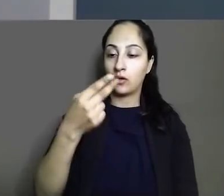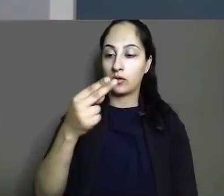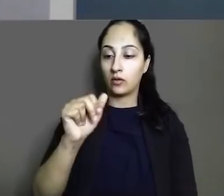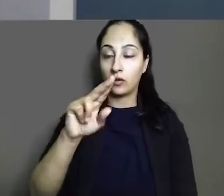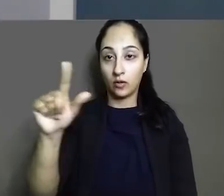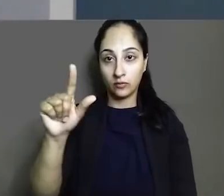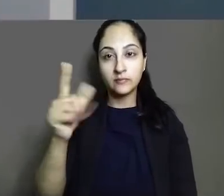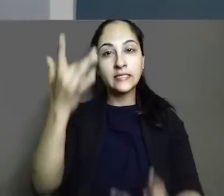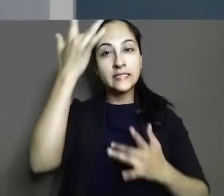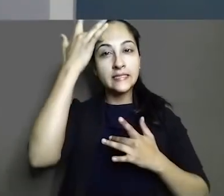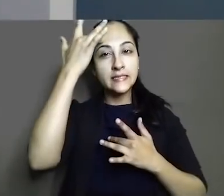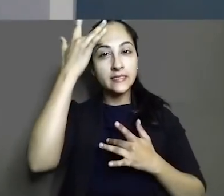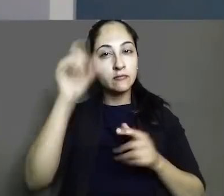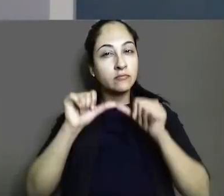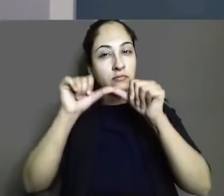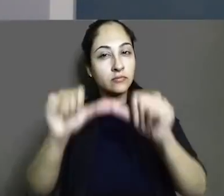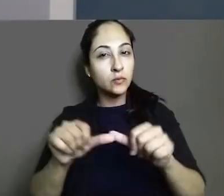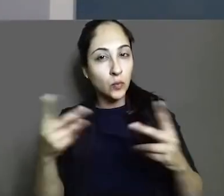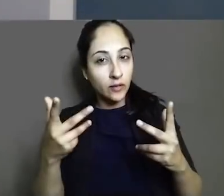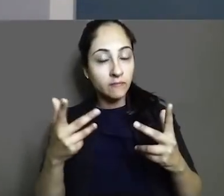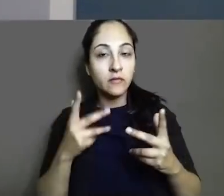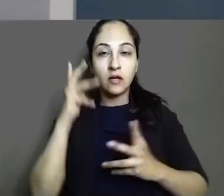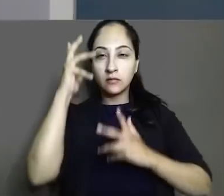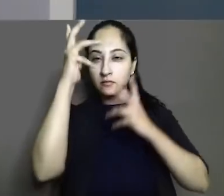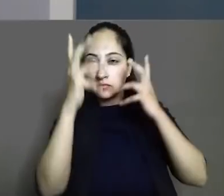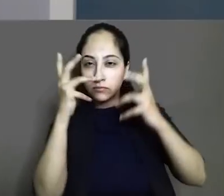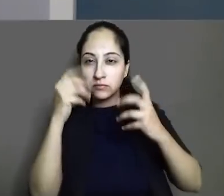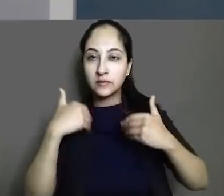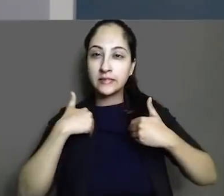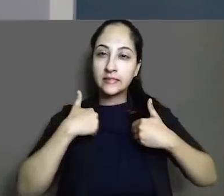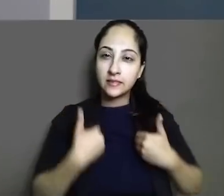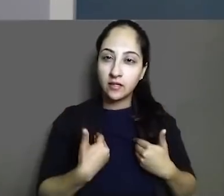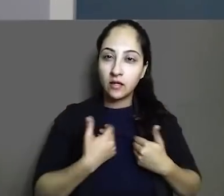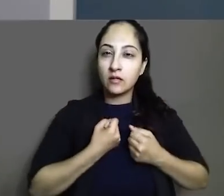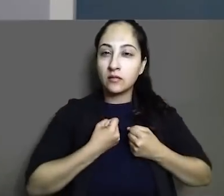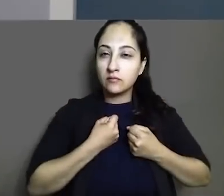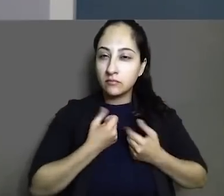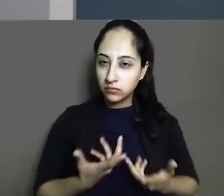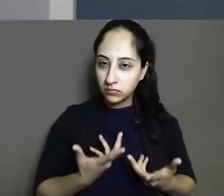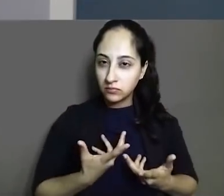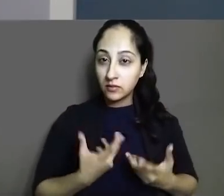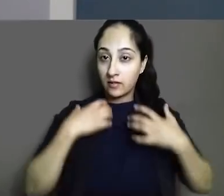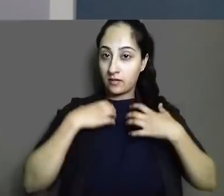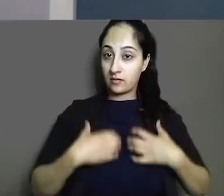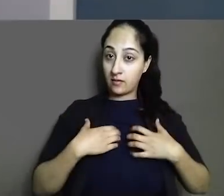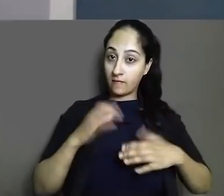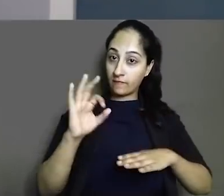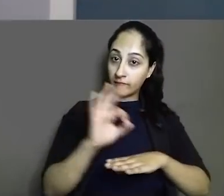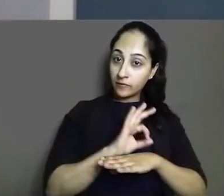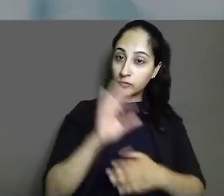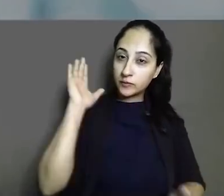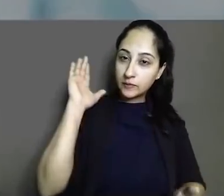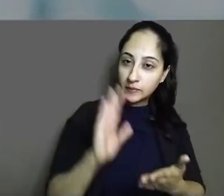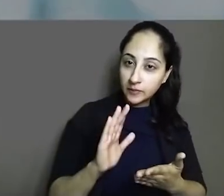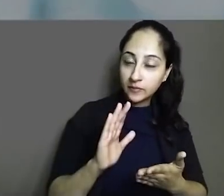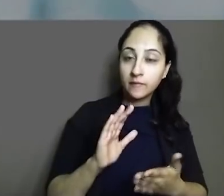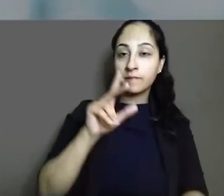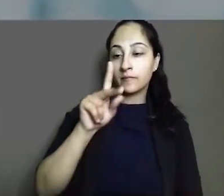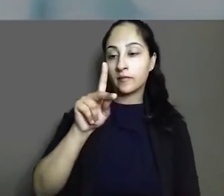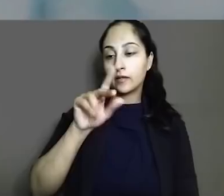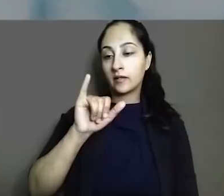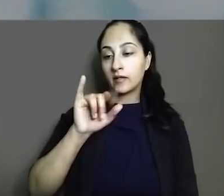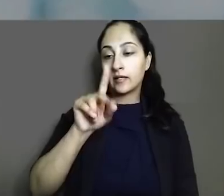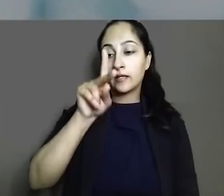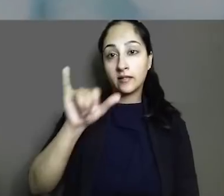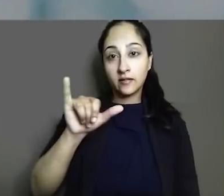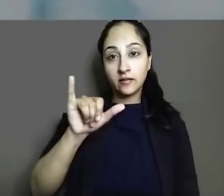and hospitalized with COVID, and it was 2 months before he was back at work, and he still isn't able to work a full day or even walk